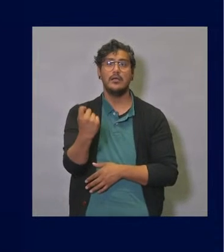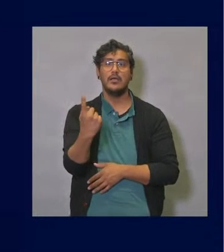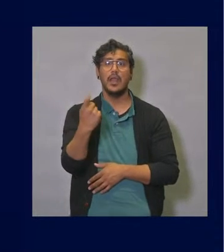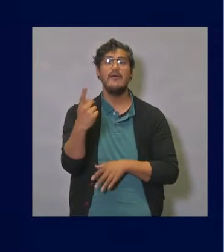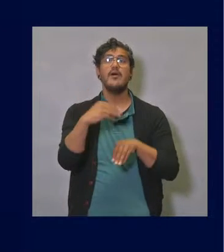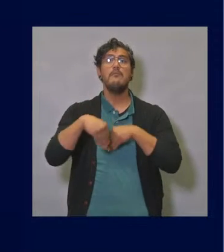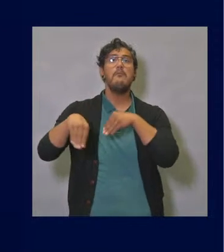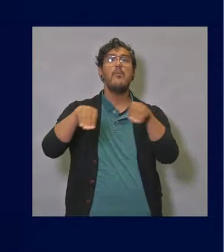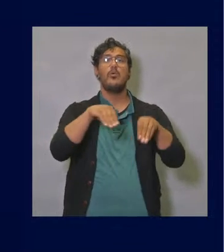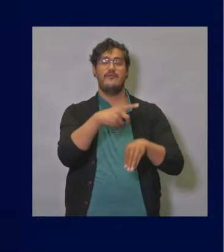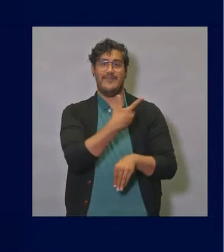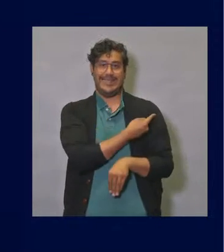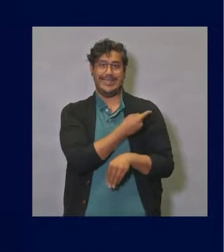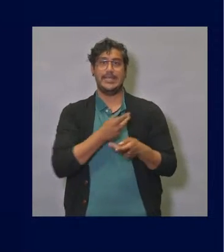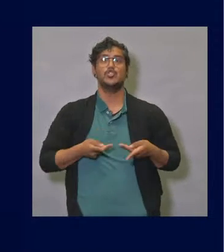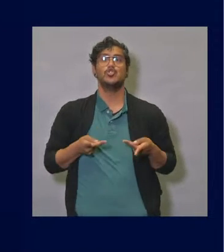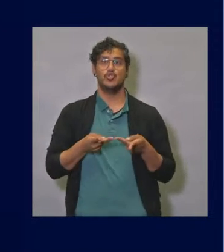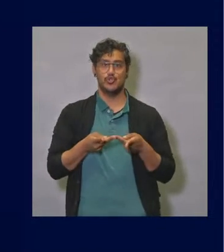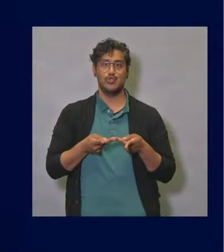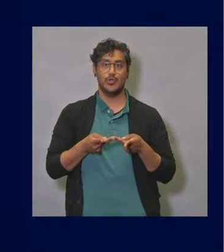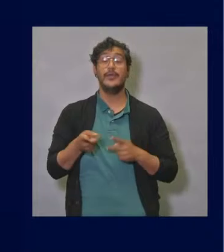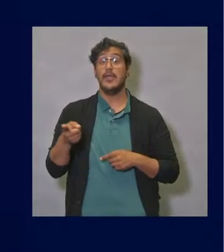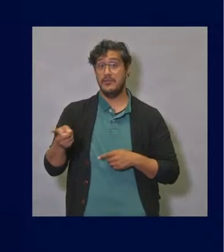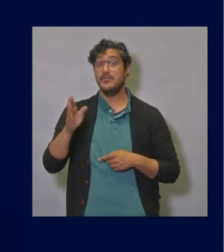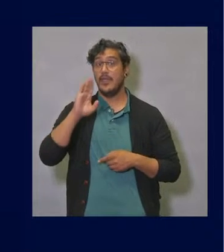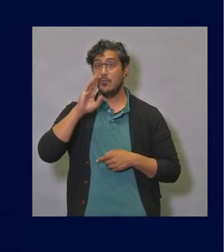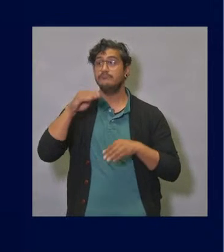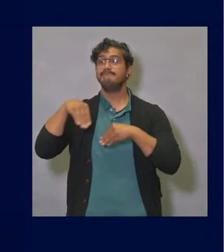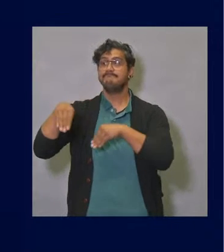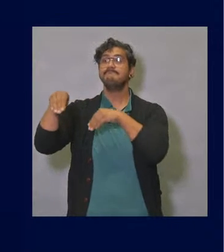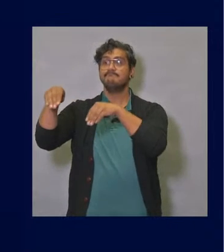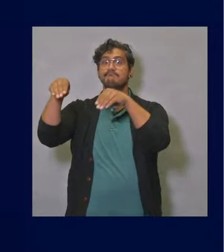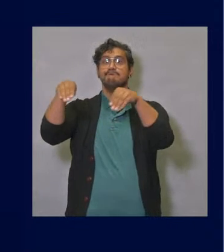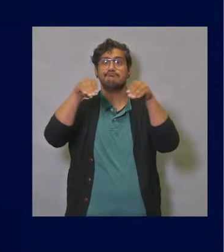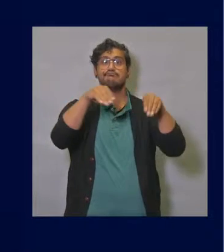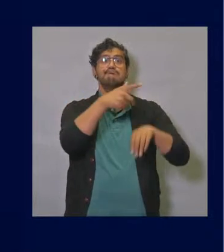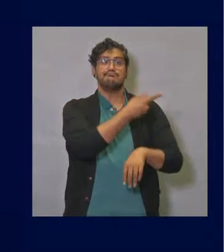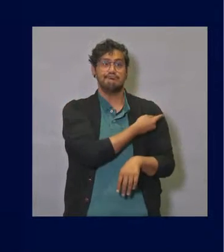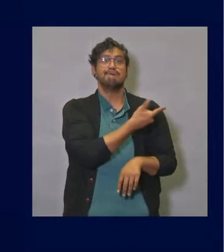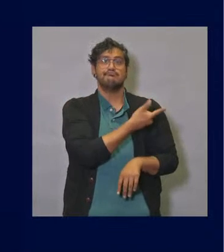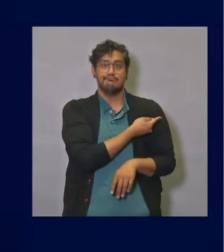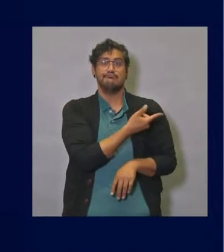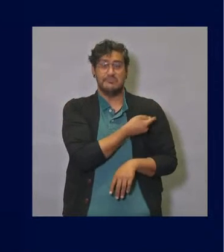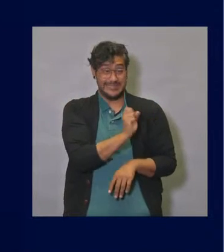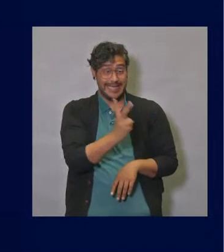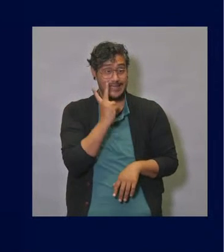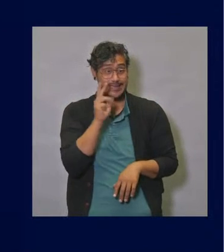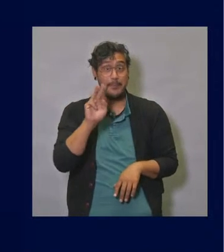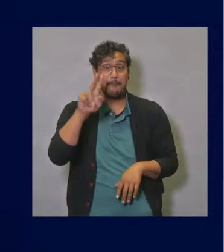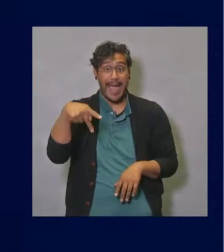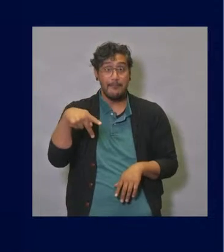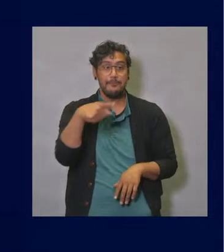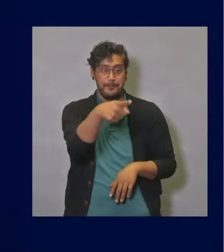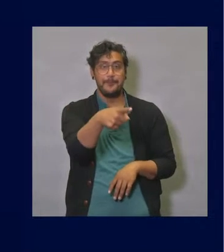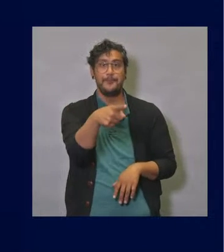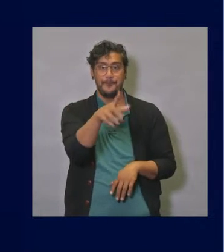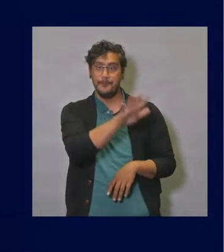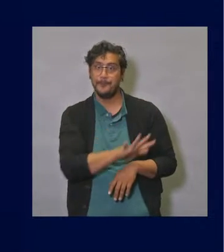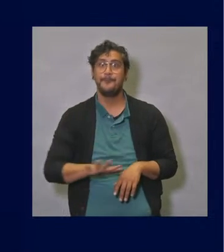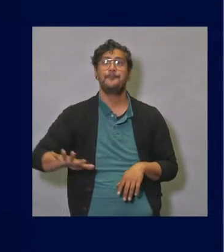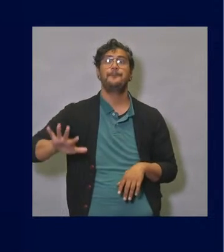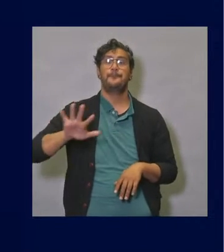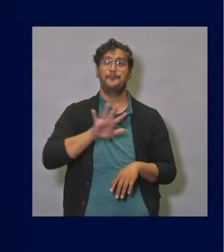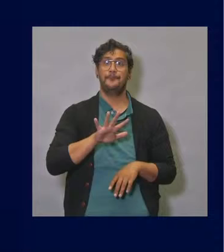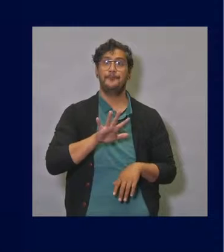mobile vaccination sites that are scheduled at various locations, as you can see on this map, throughout the county. This includes